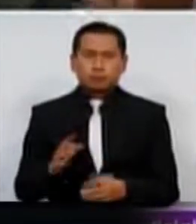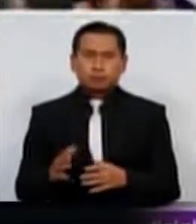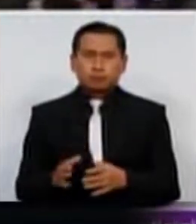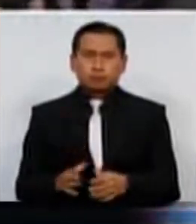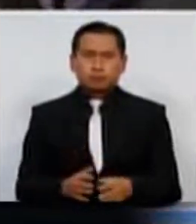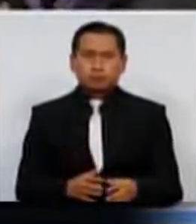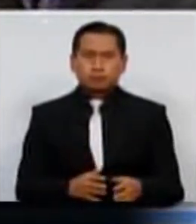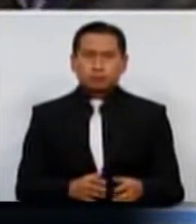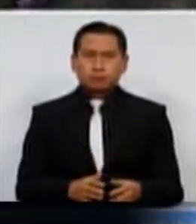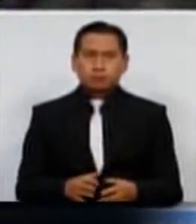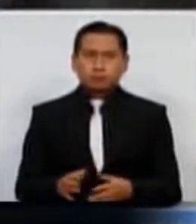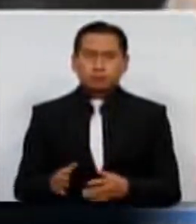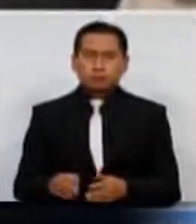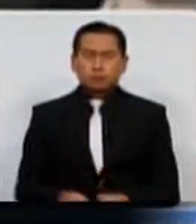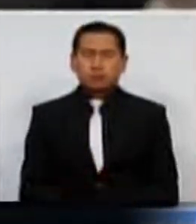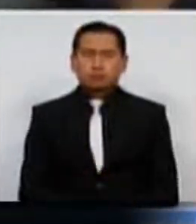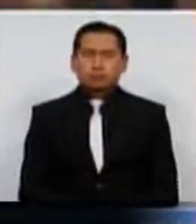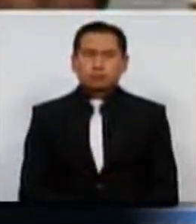the people.